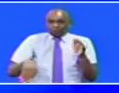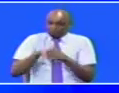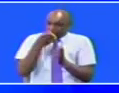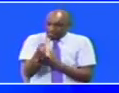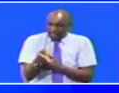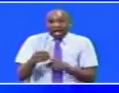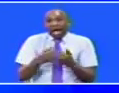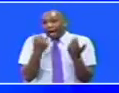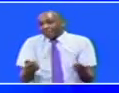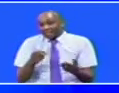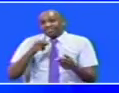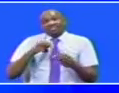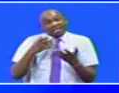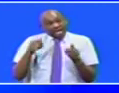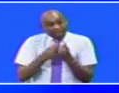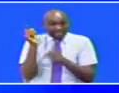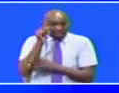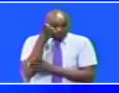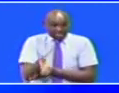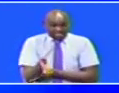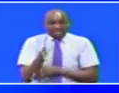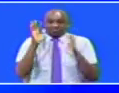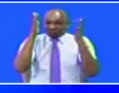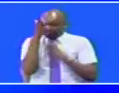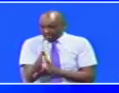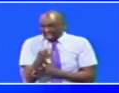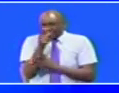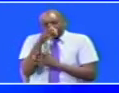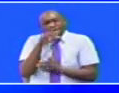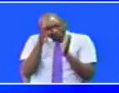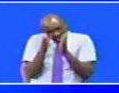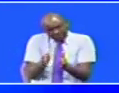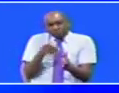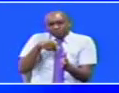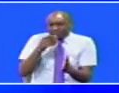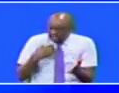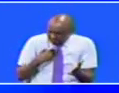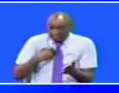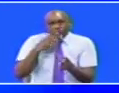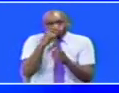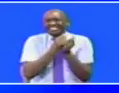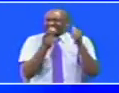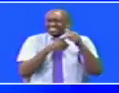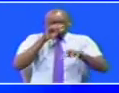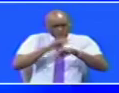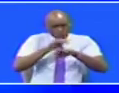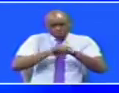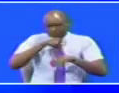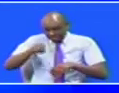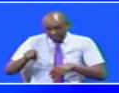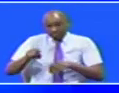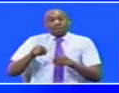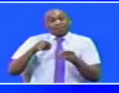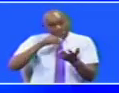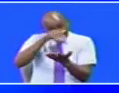event that was held in Nairobi Tuesday night. The youngster, who had a stellar debut season in 2016, also won the Midfielder